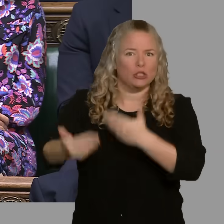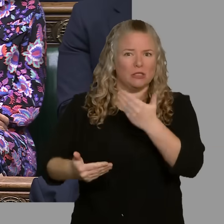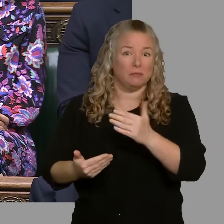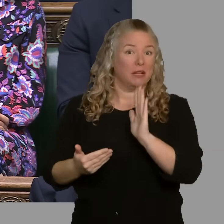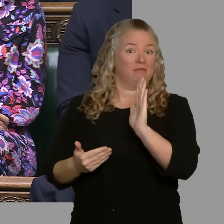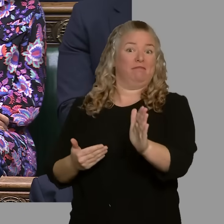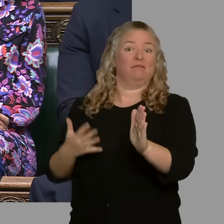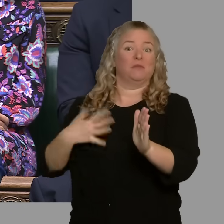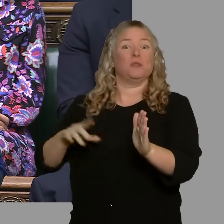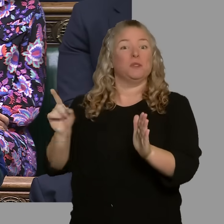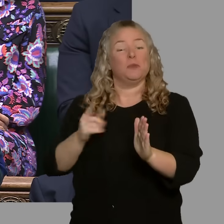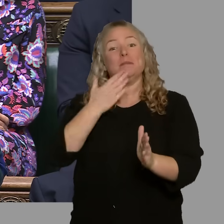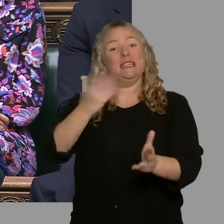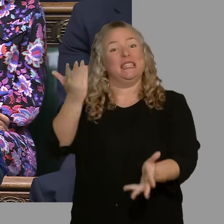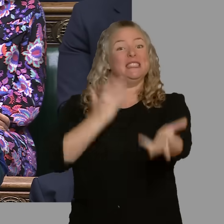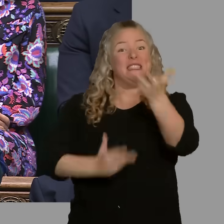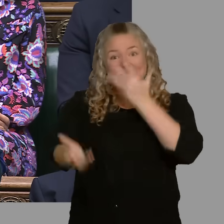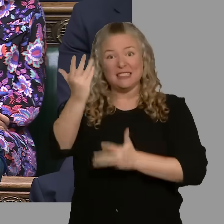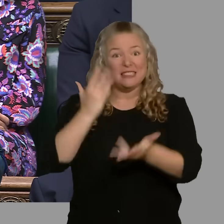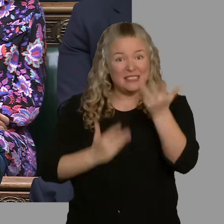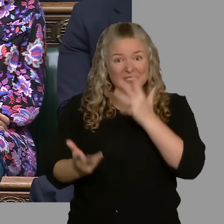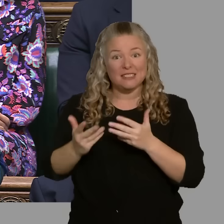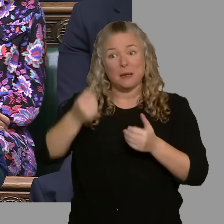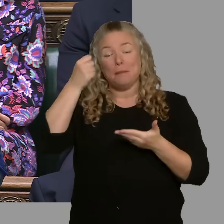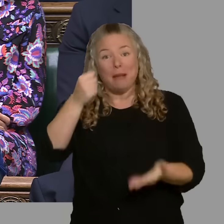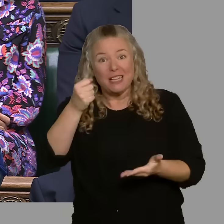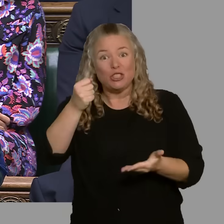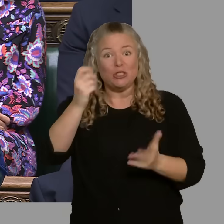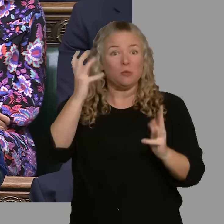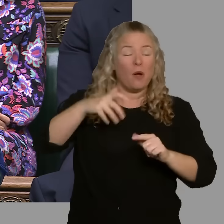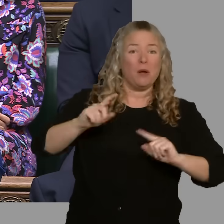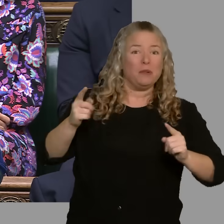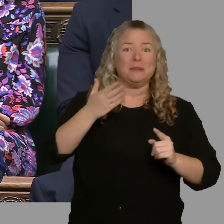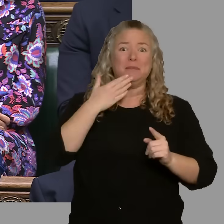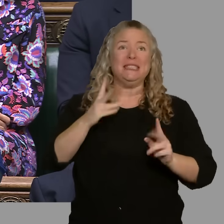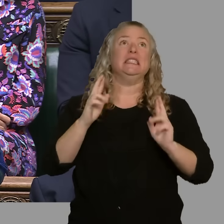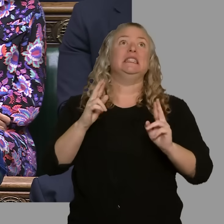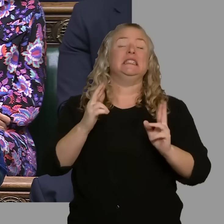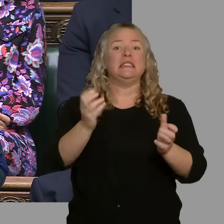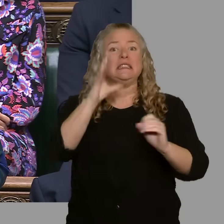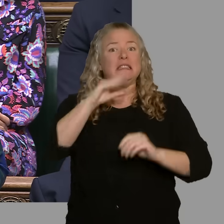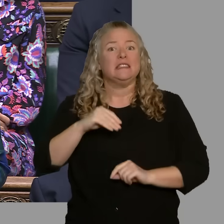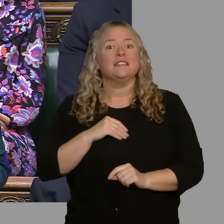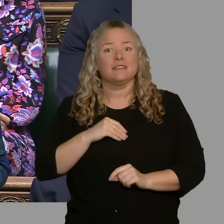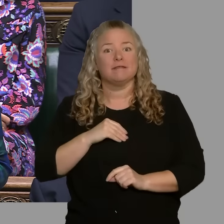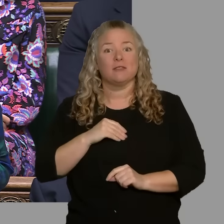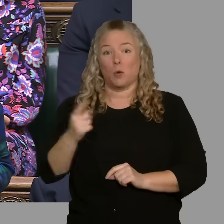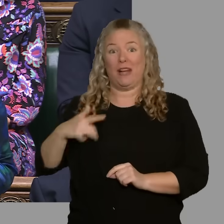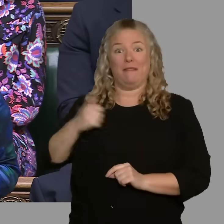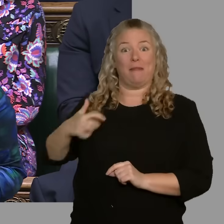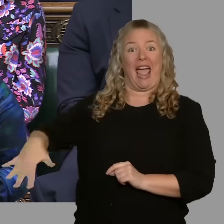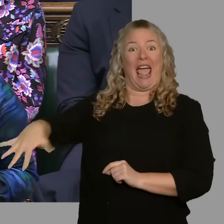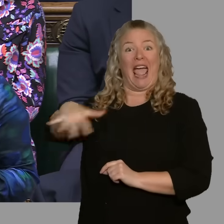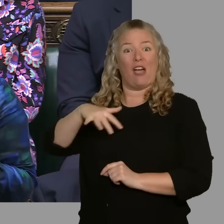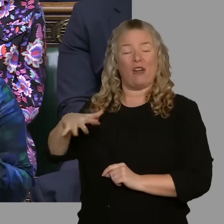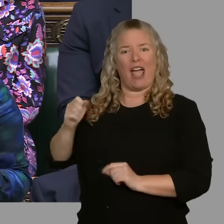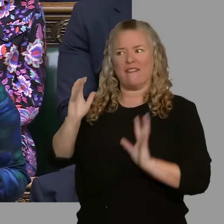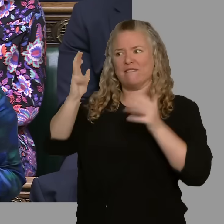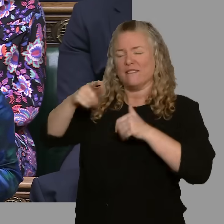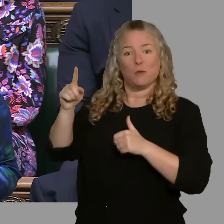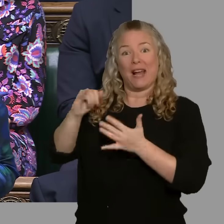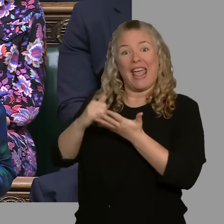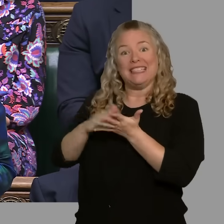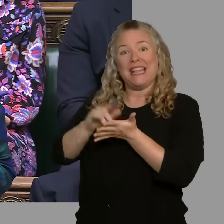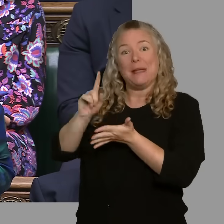SMEs and their frightenedness about the budget, and that he will scrap business rates for hospitality and leisure, that he will scrap the